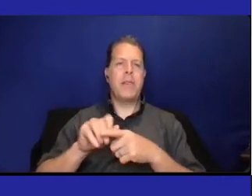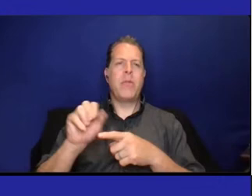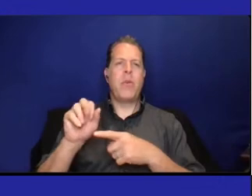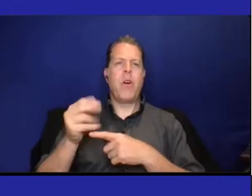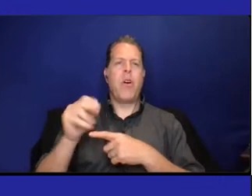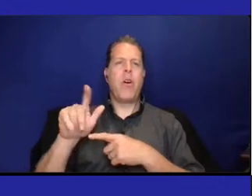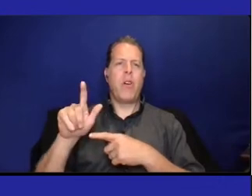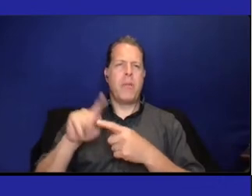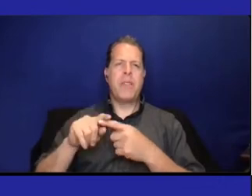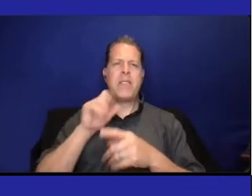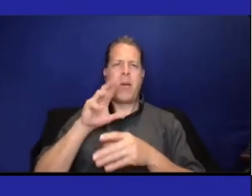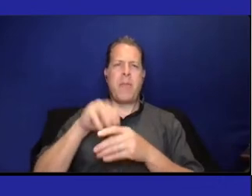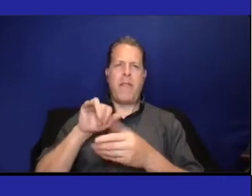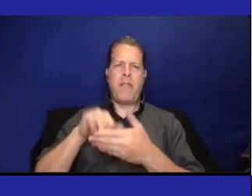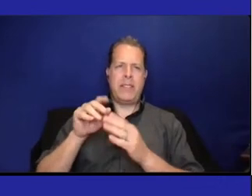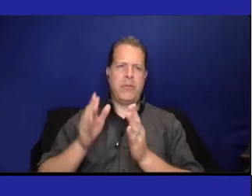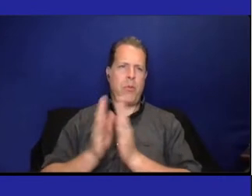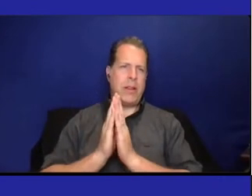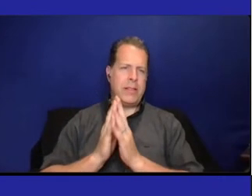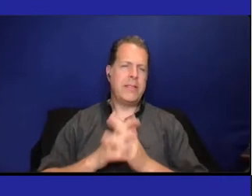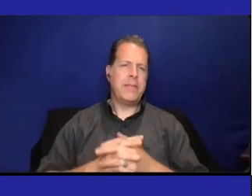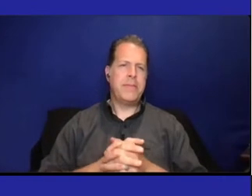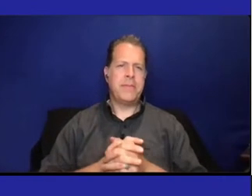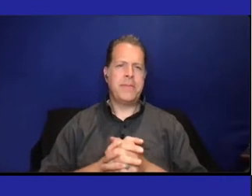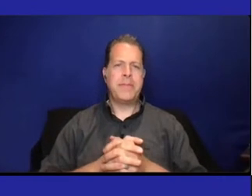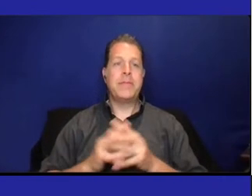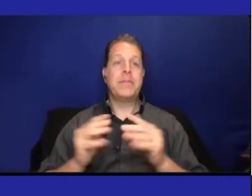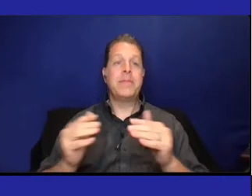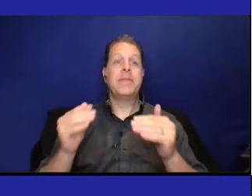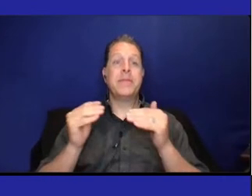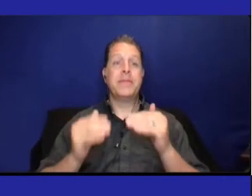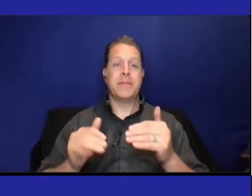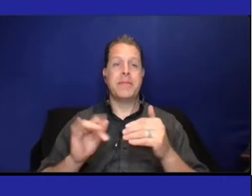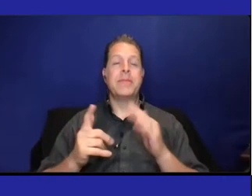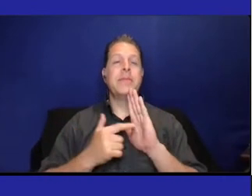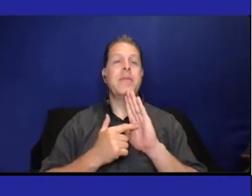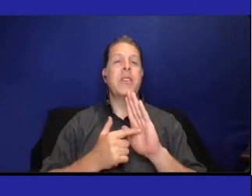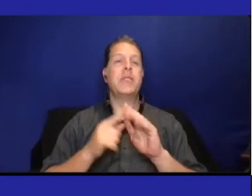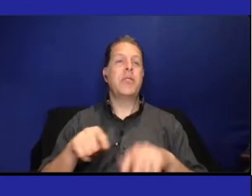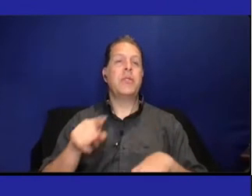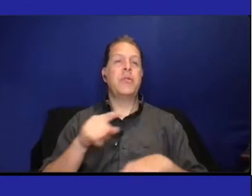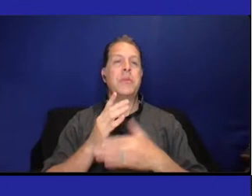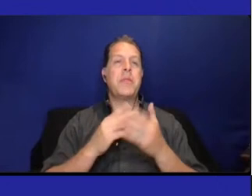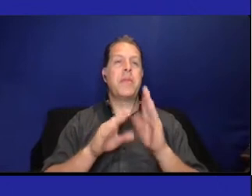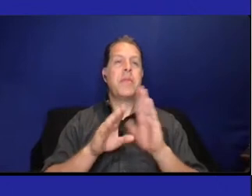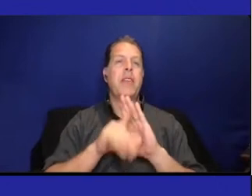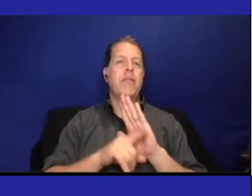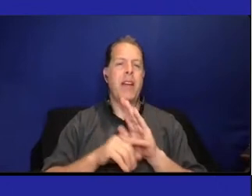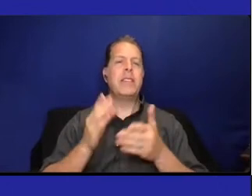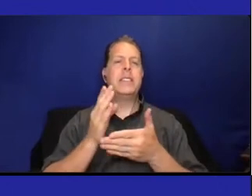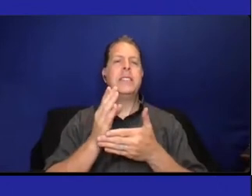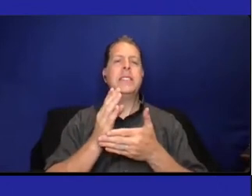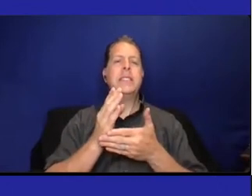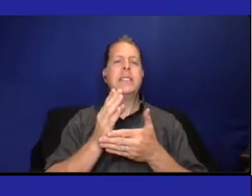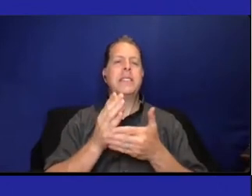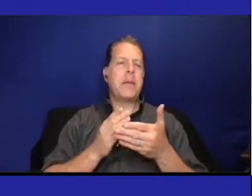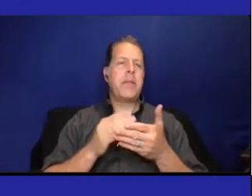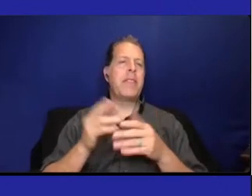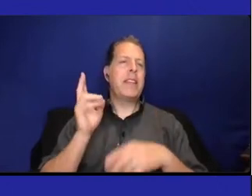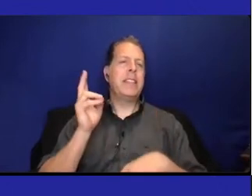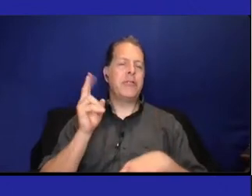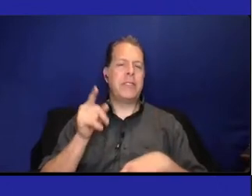this request. The next slide will show you some of the background and some of the history here. So